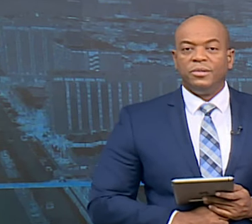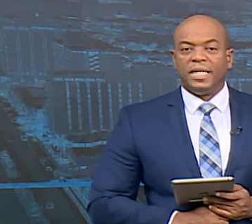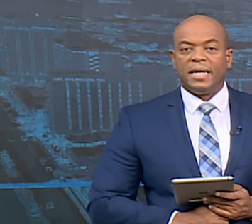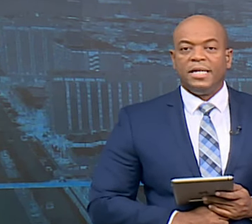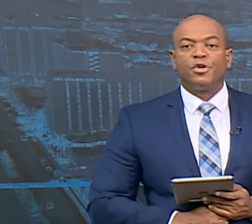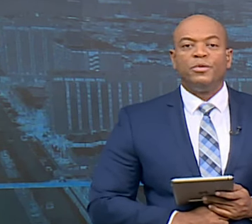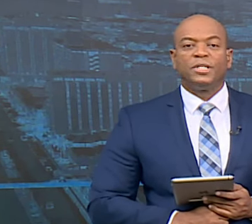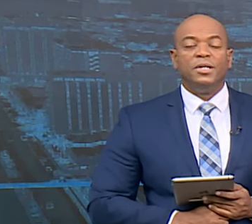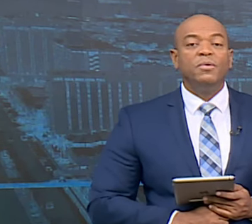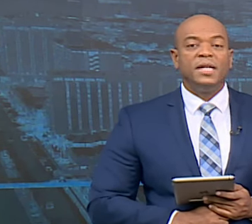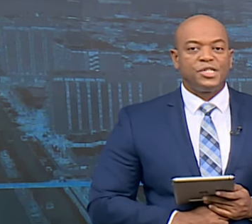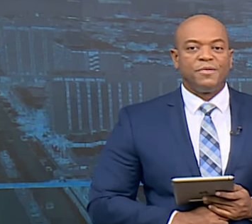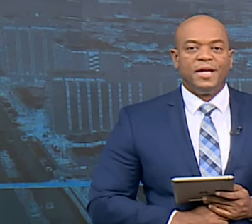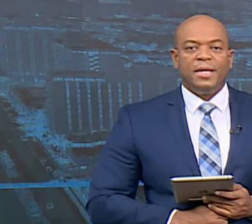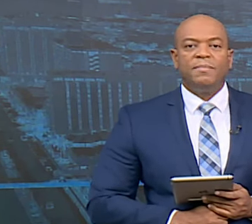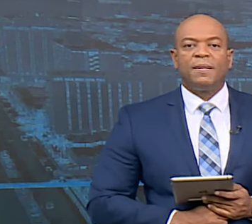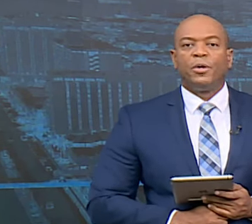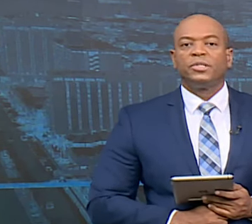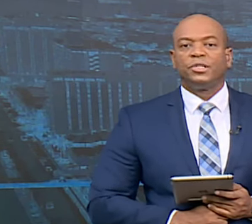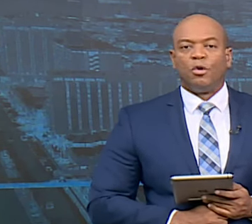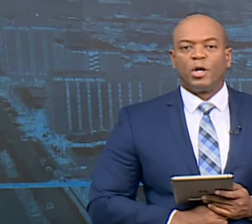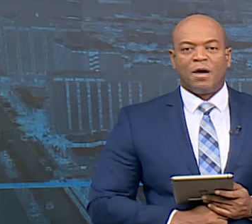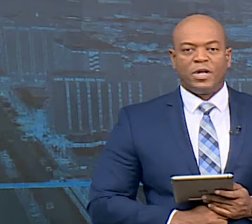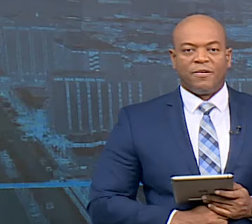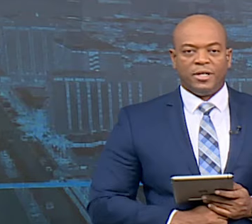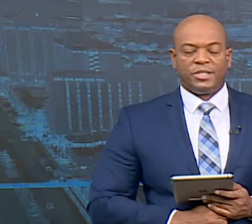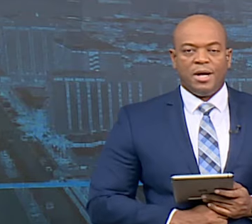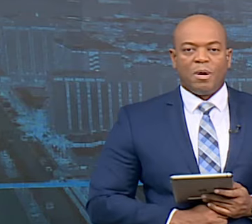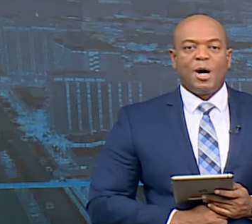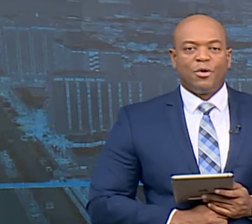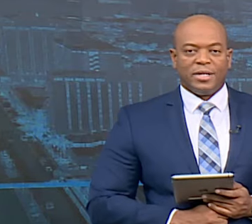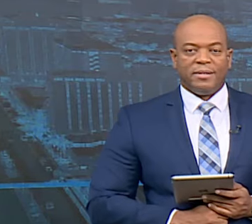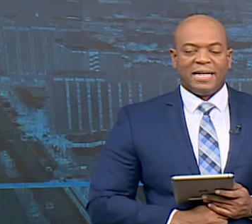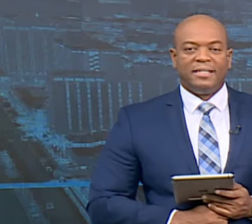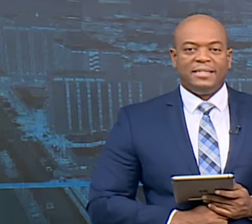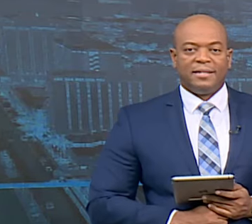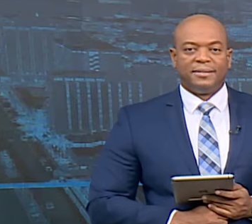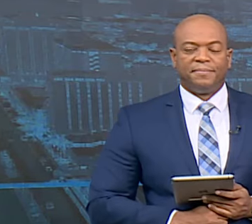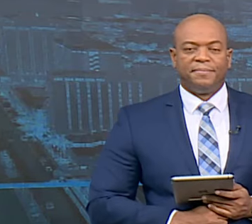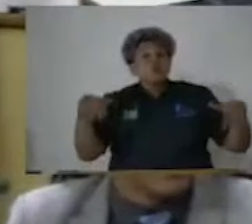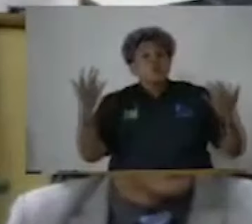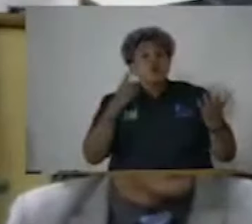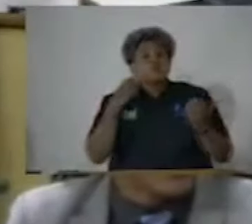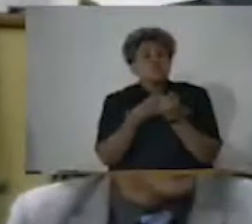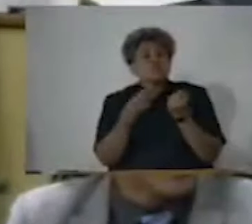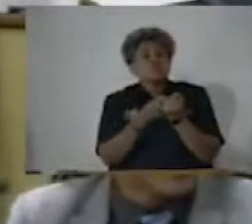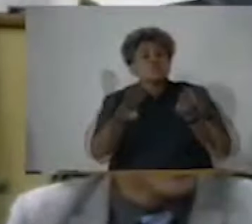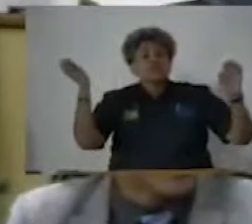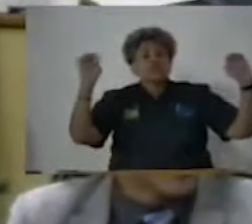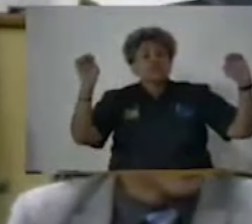on Tuesday introduced a new initiative aimed at post-storm recovery efforts. Ramon Gordon has the details.